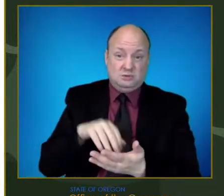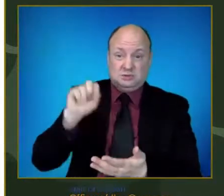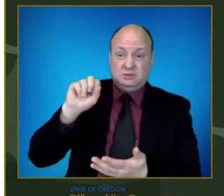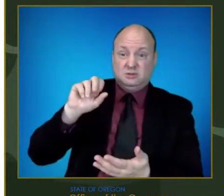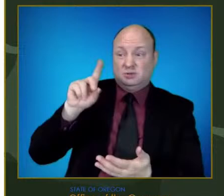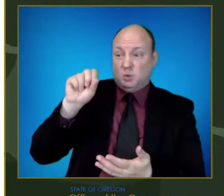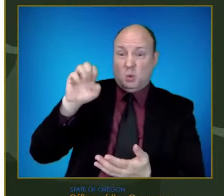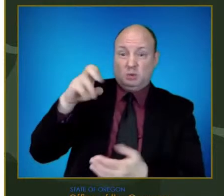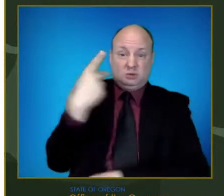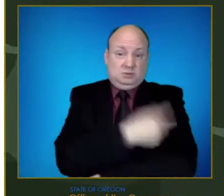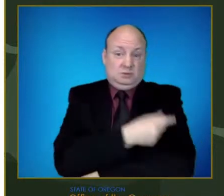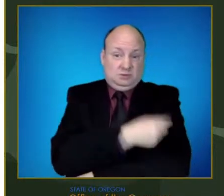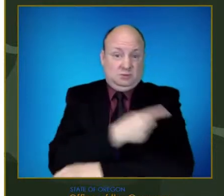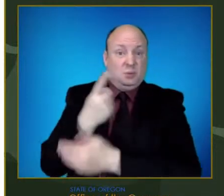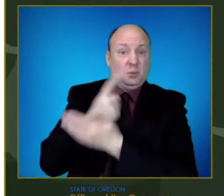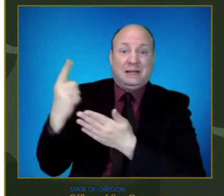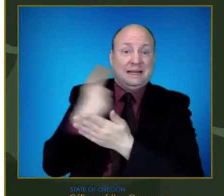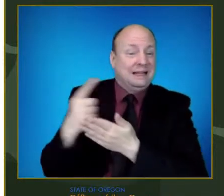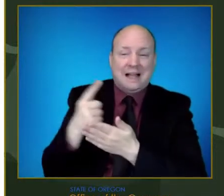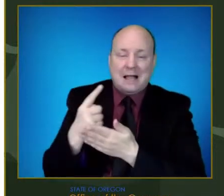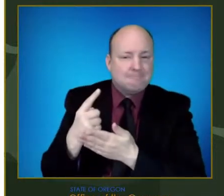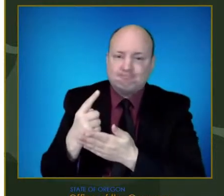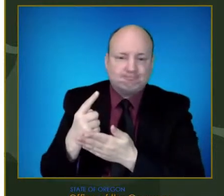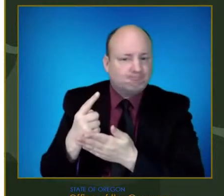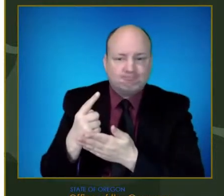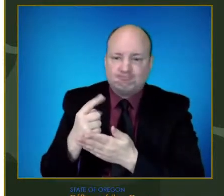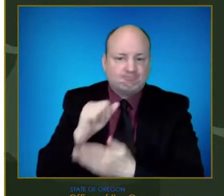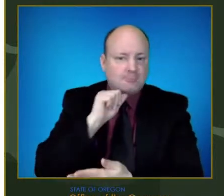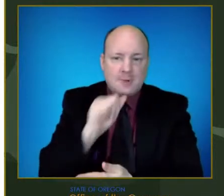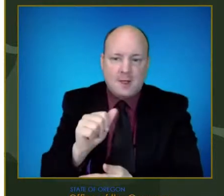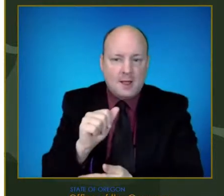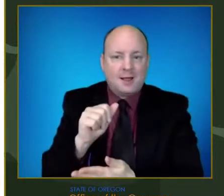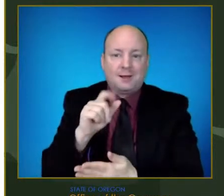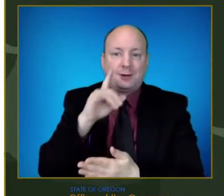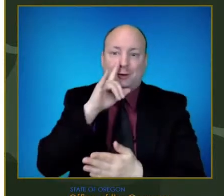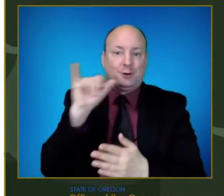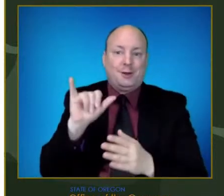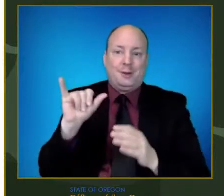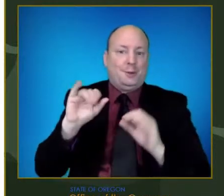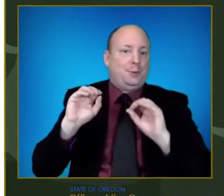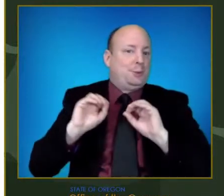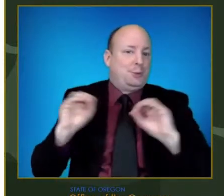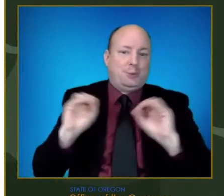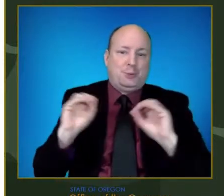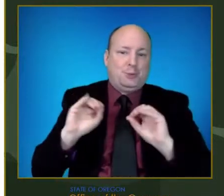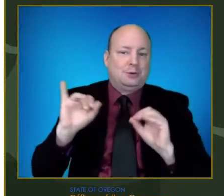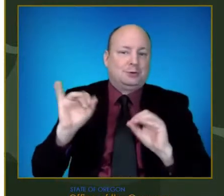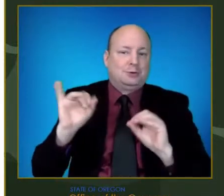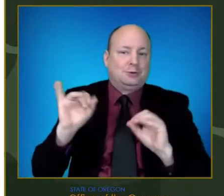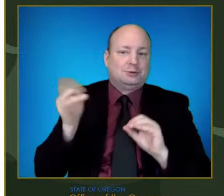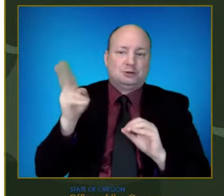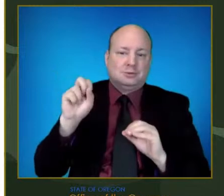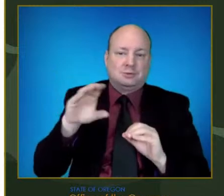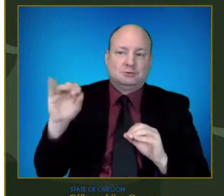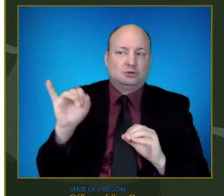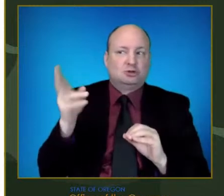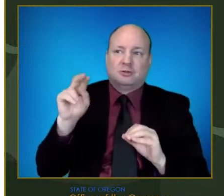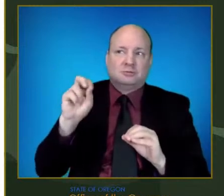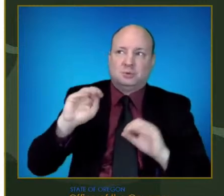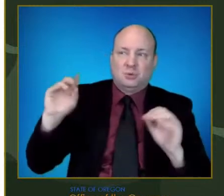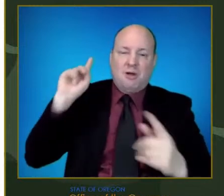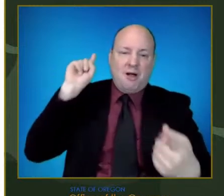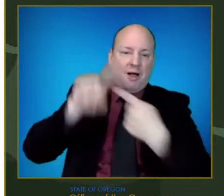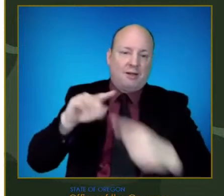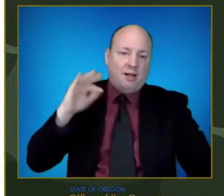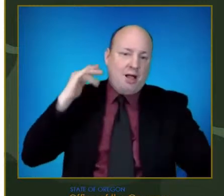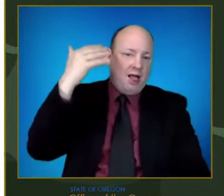week, there is a potential we will not receive any additional Johnson & Johnson doses until the first week in May. In other words, if that level of